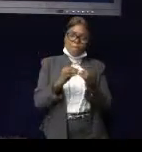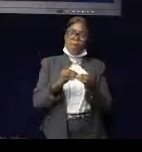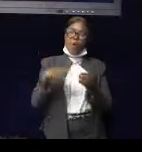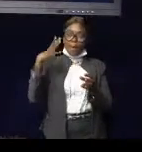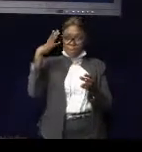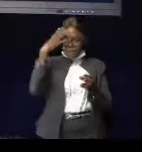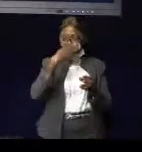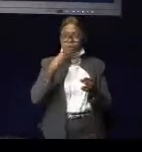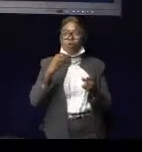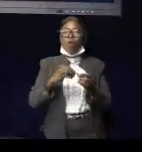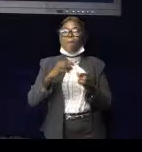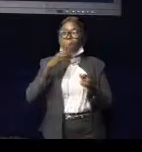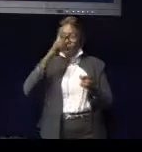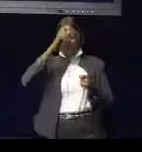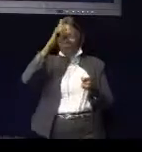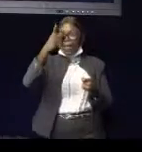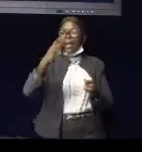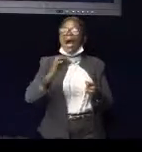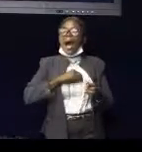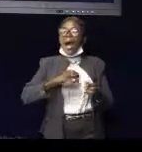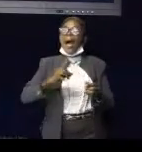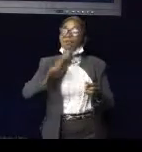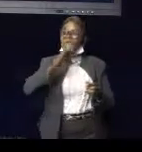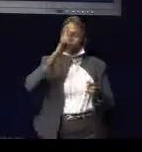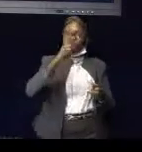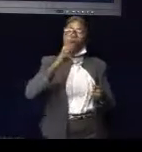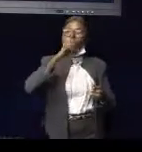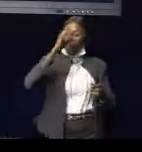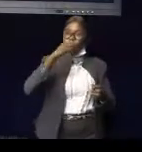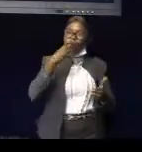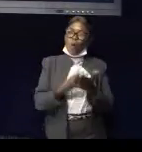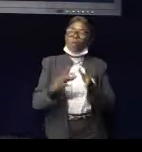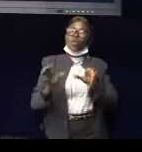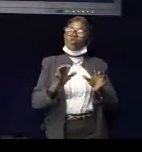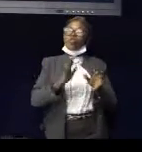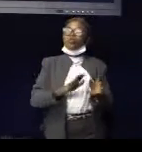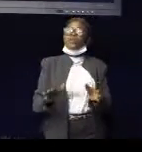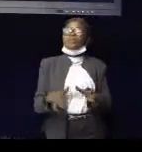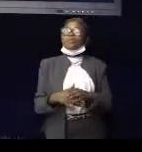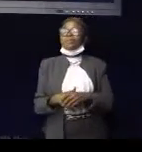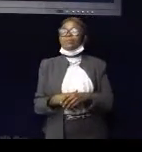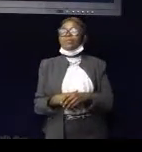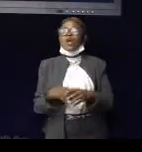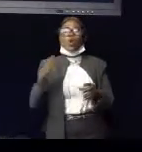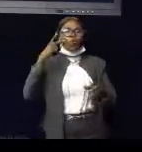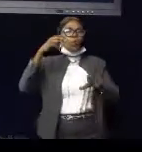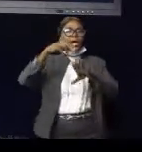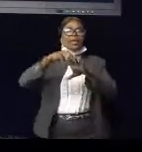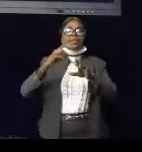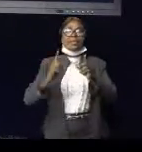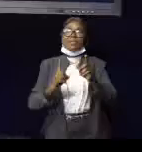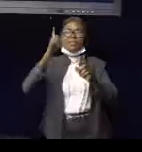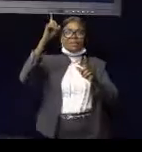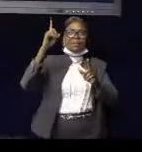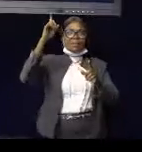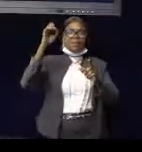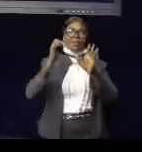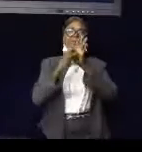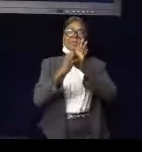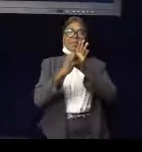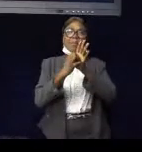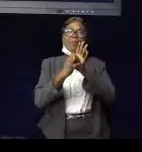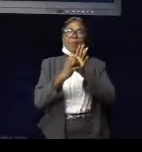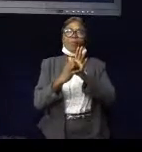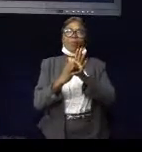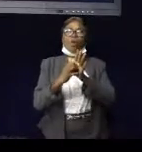intelligent. Did you get that? I trust you. Well done, children. Look at this example. Coffee